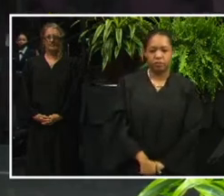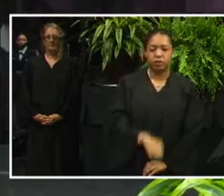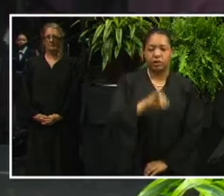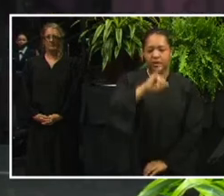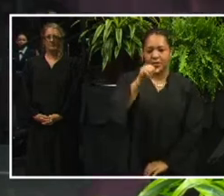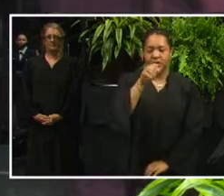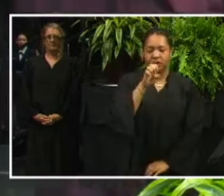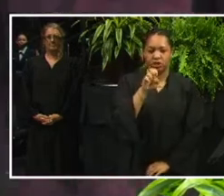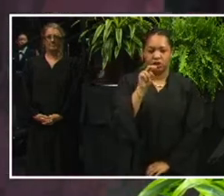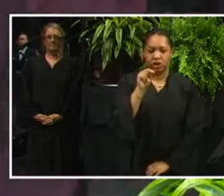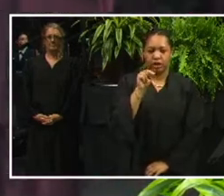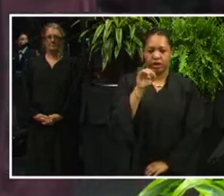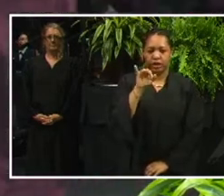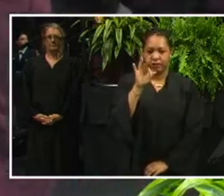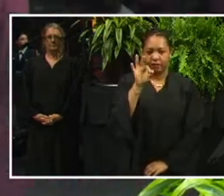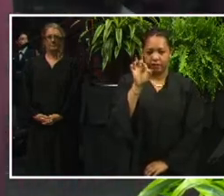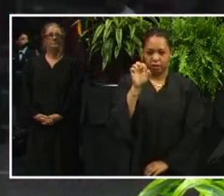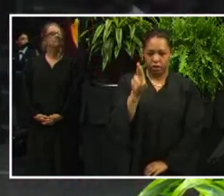Jennifer Van.